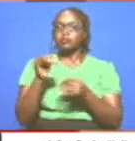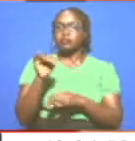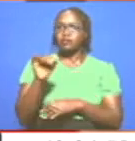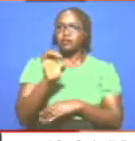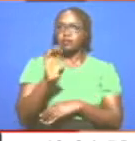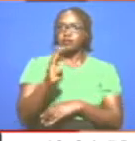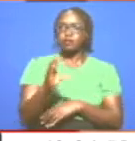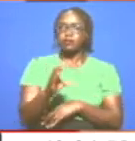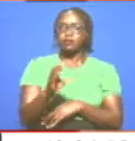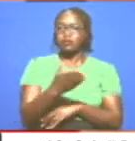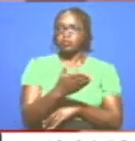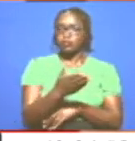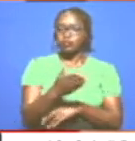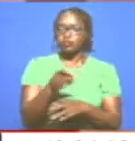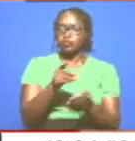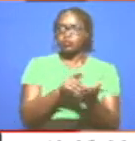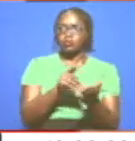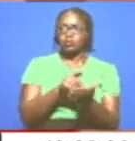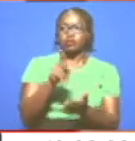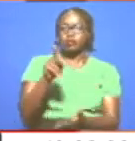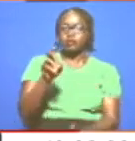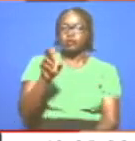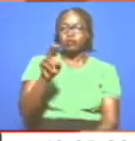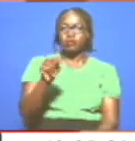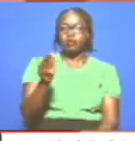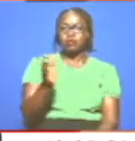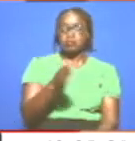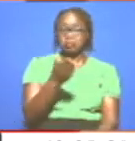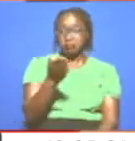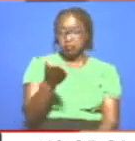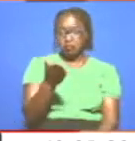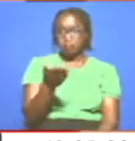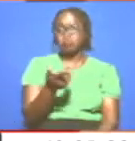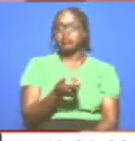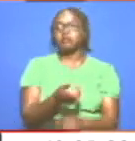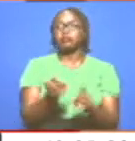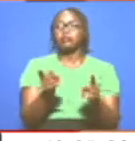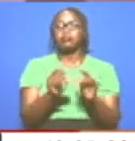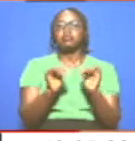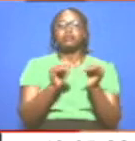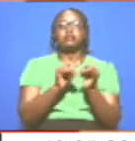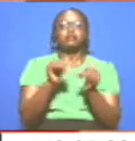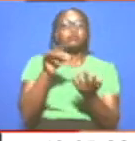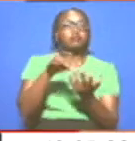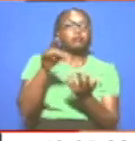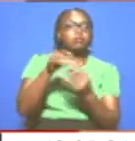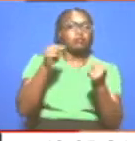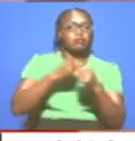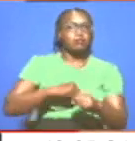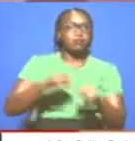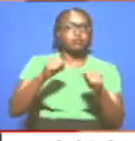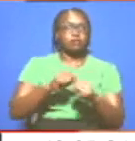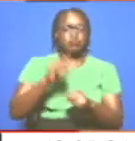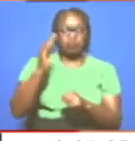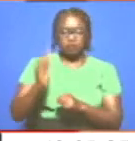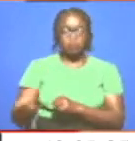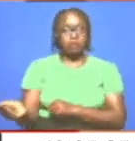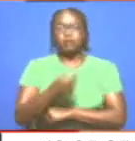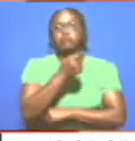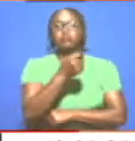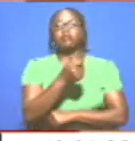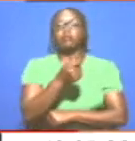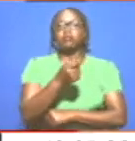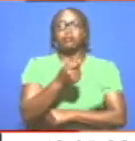led by Dr. Ken Wayne Mutuma. But we've got the newly elected chair of the Cricket Kenya Board,